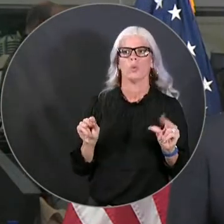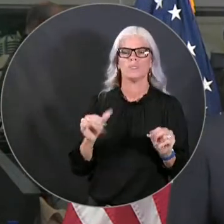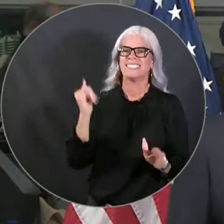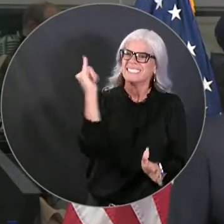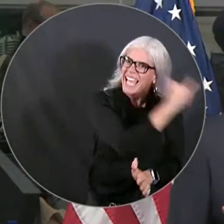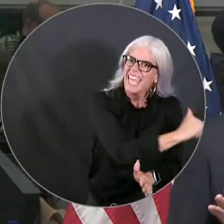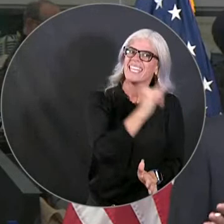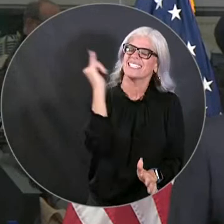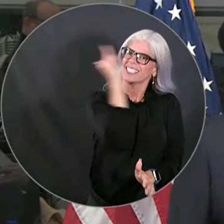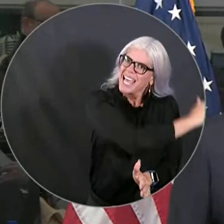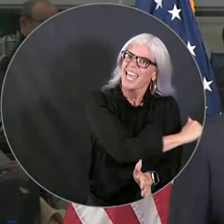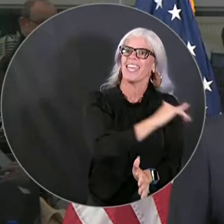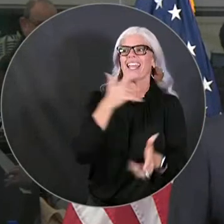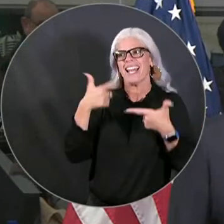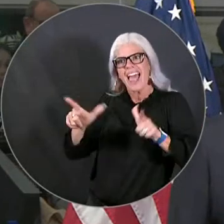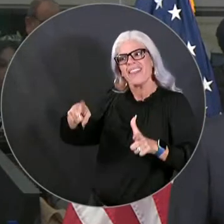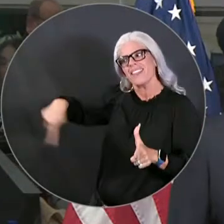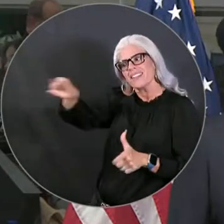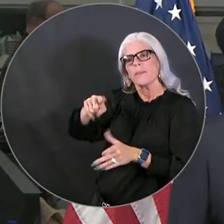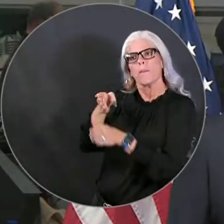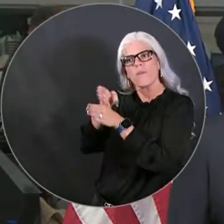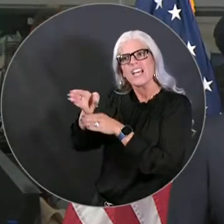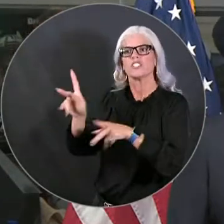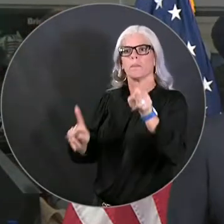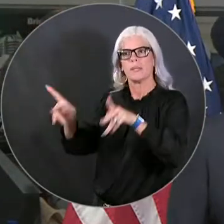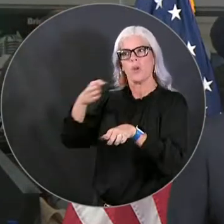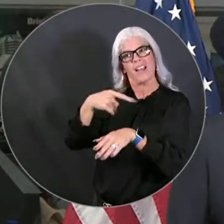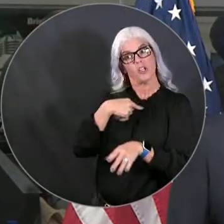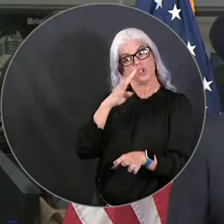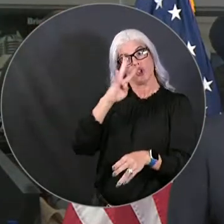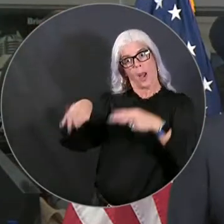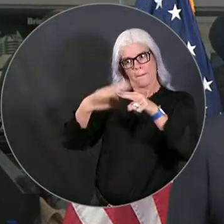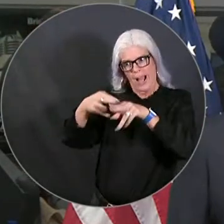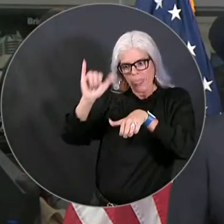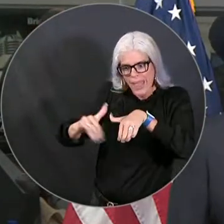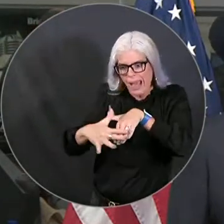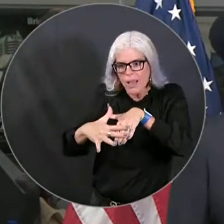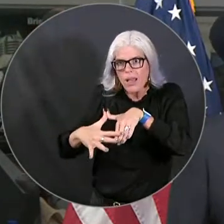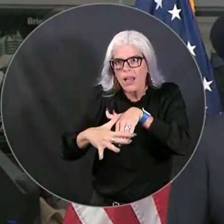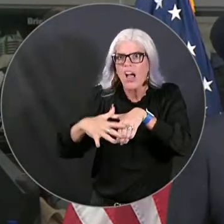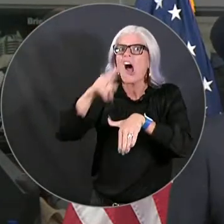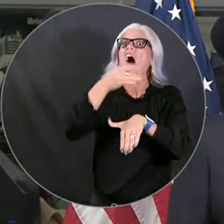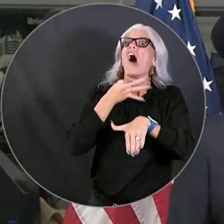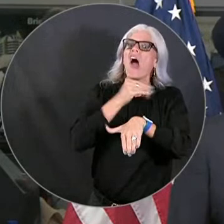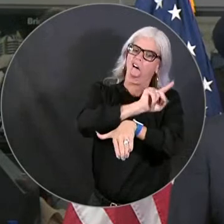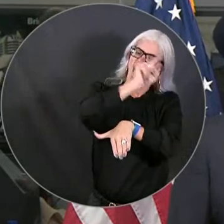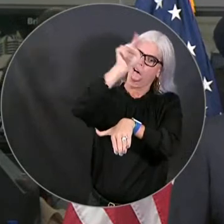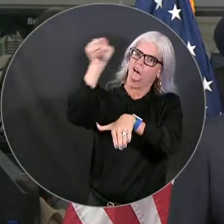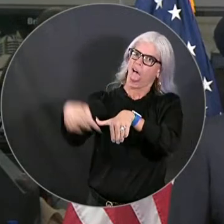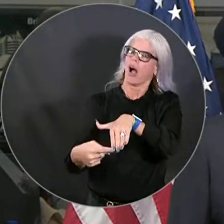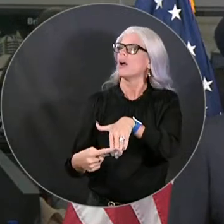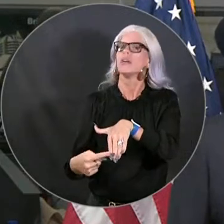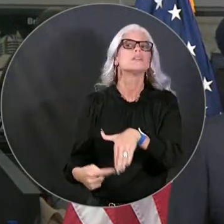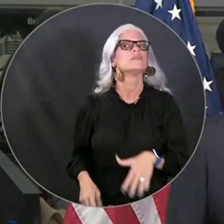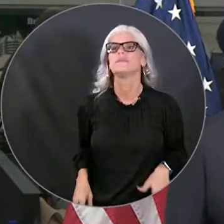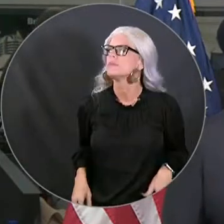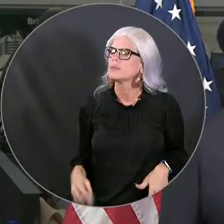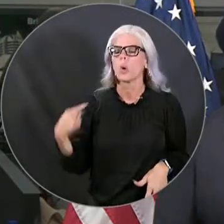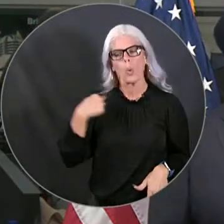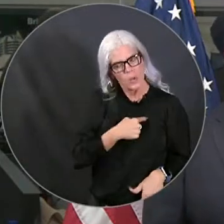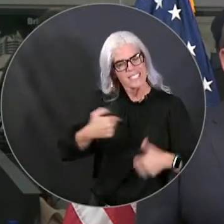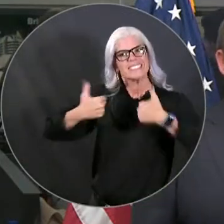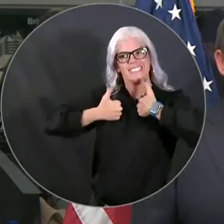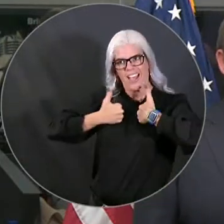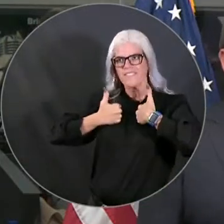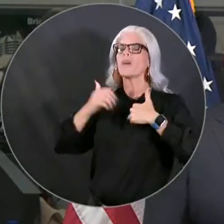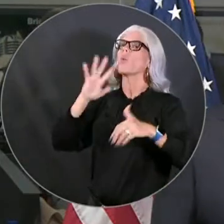both in Central Florida as well as Southwest Florida. Let the crews get in there, do what they need to do. We're coming in full force. We've got a lot of people coming in there.